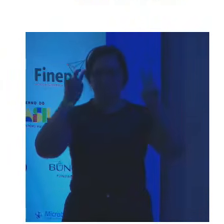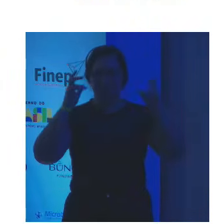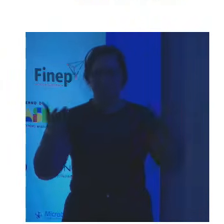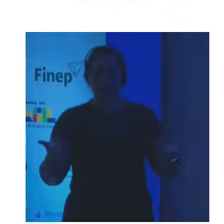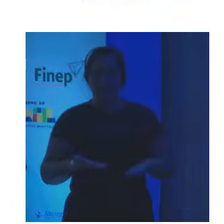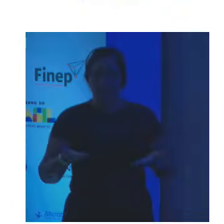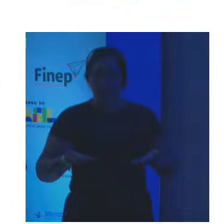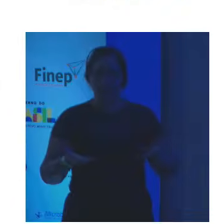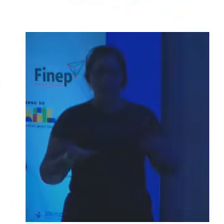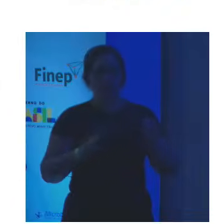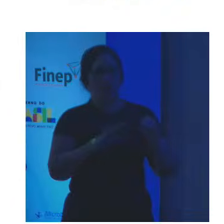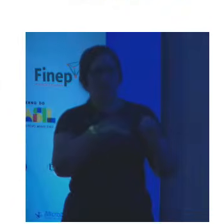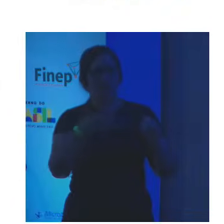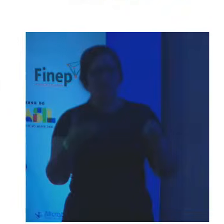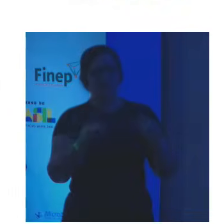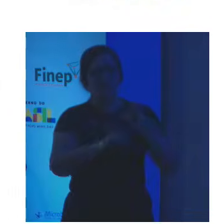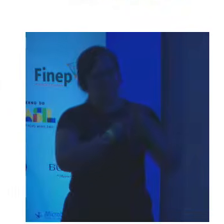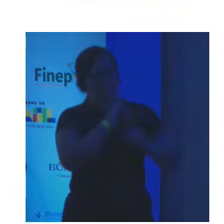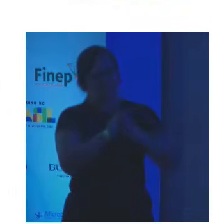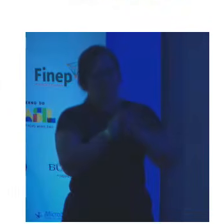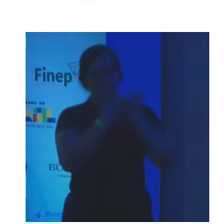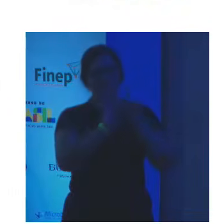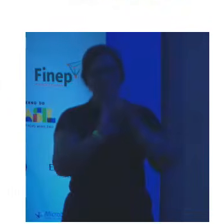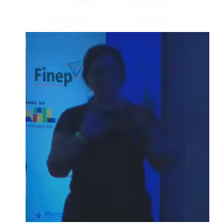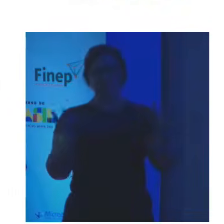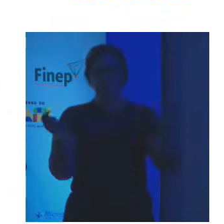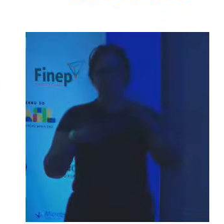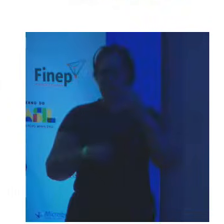window, you see how the ocean is, and by the way,